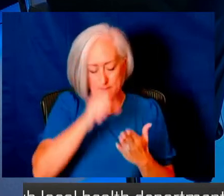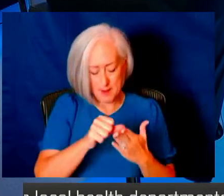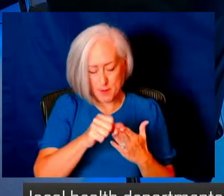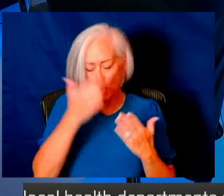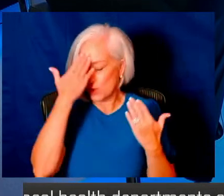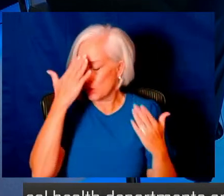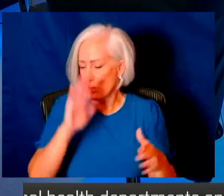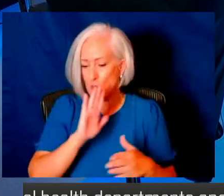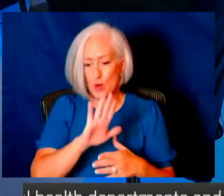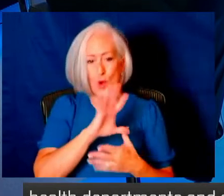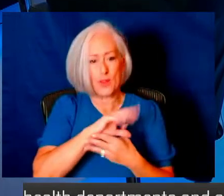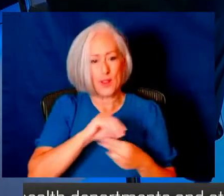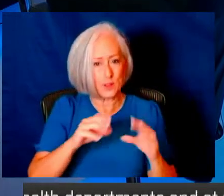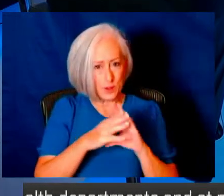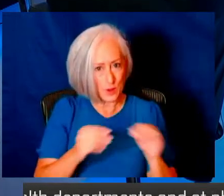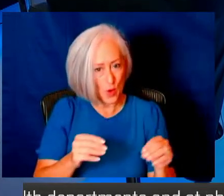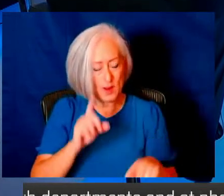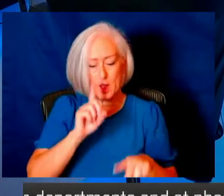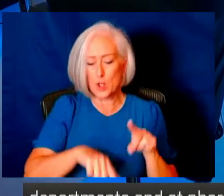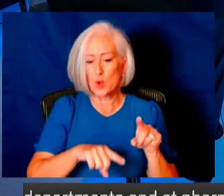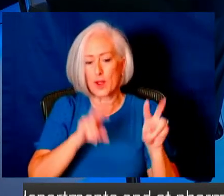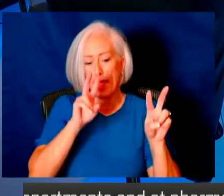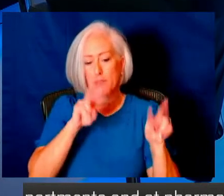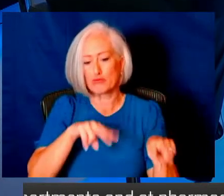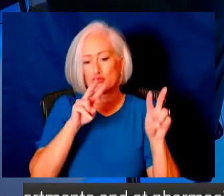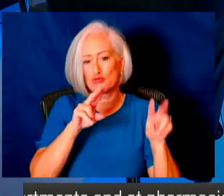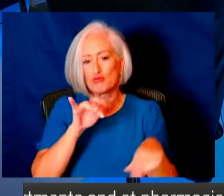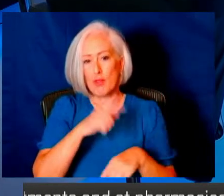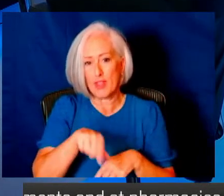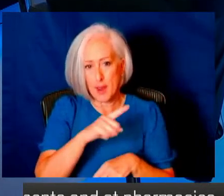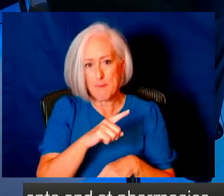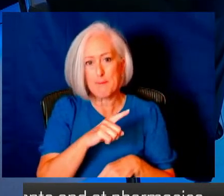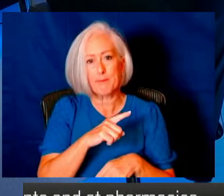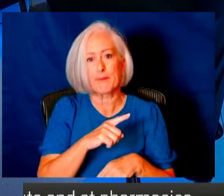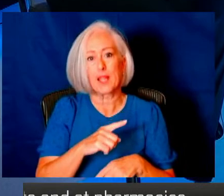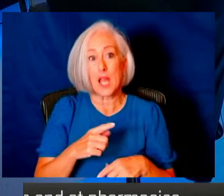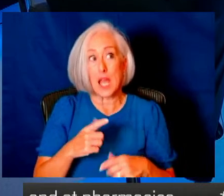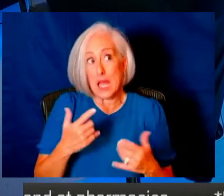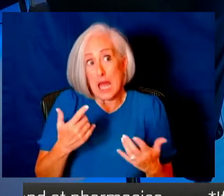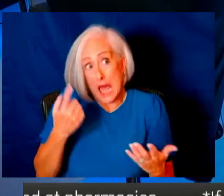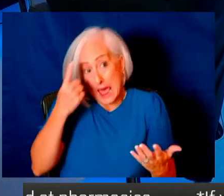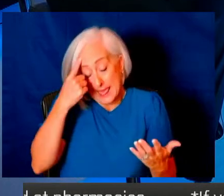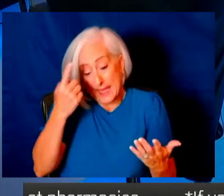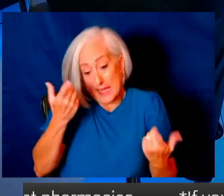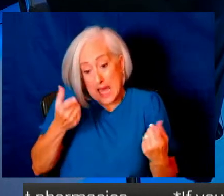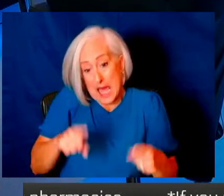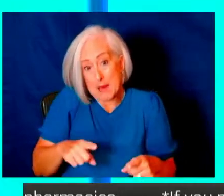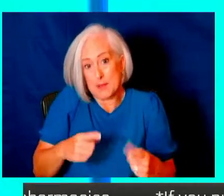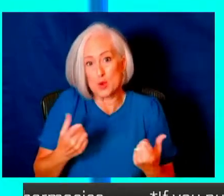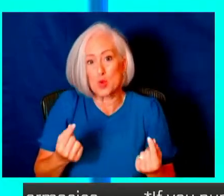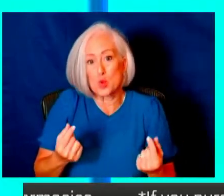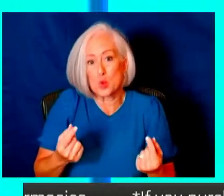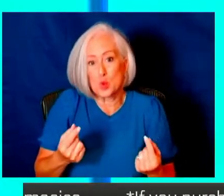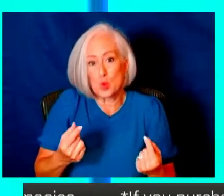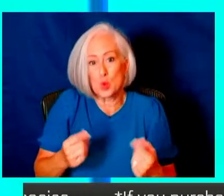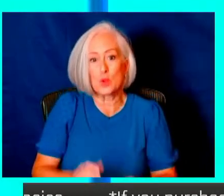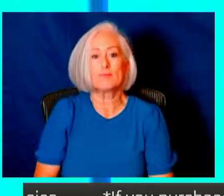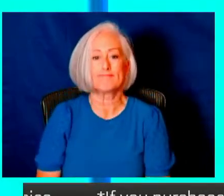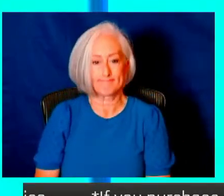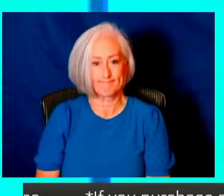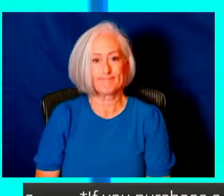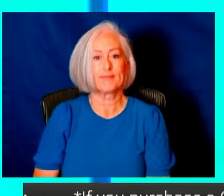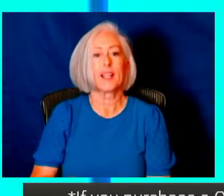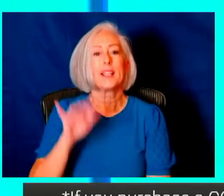you can't judge them. And yet I think I do. It's a practice,